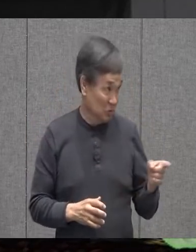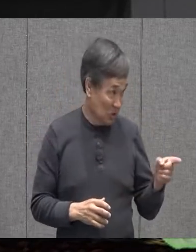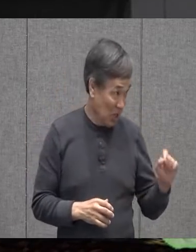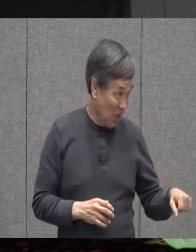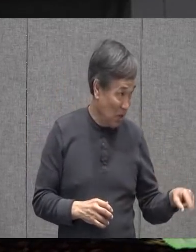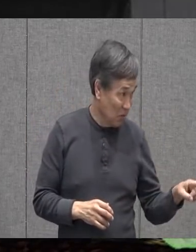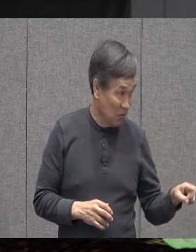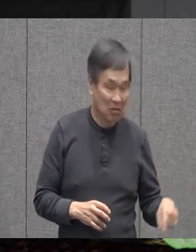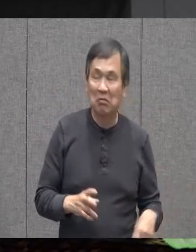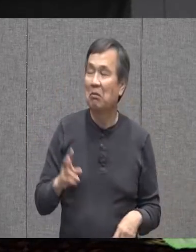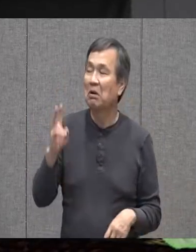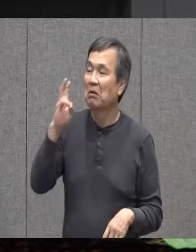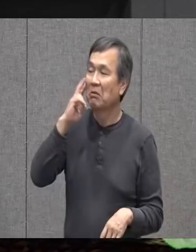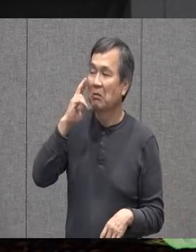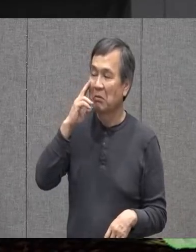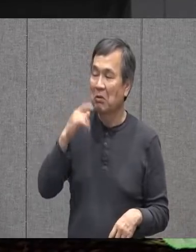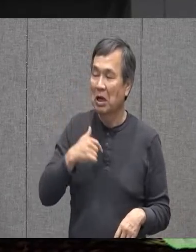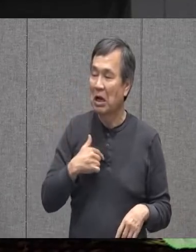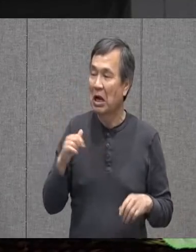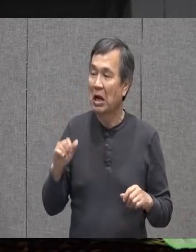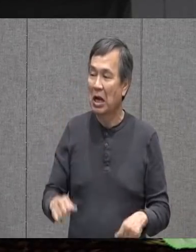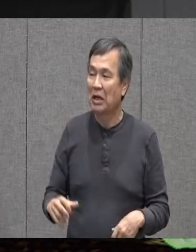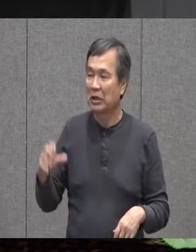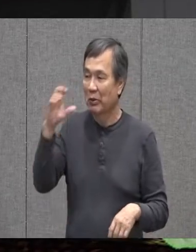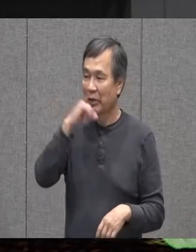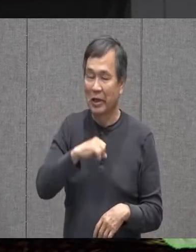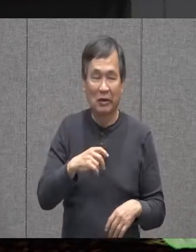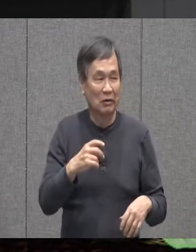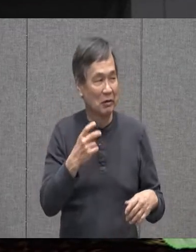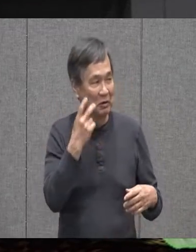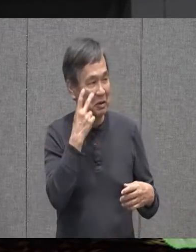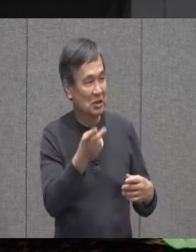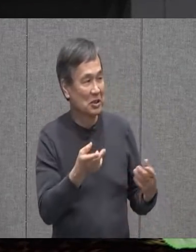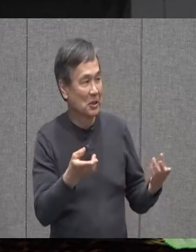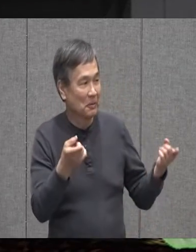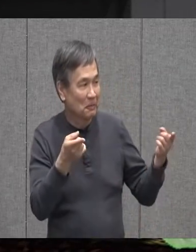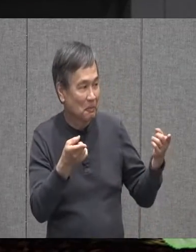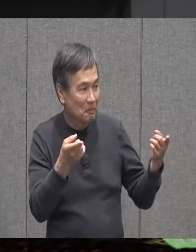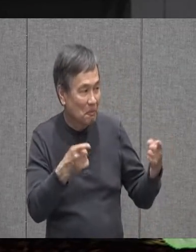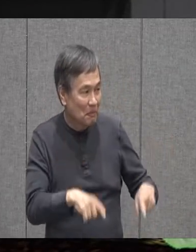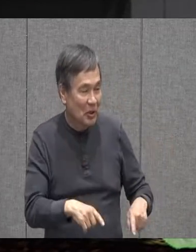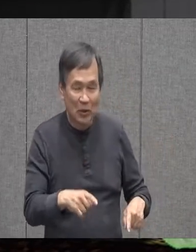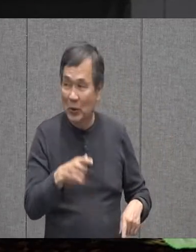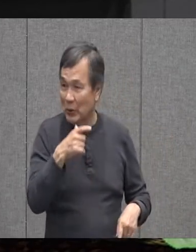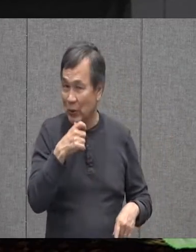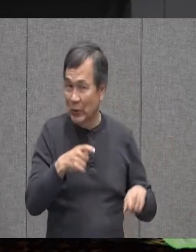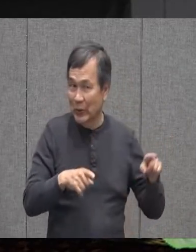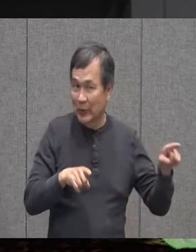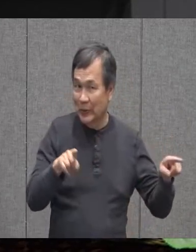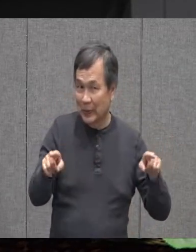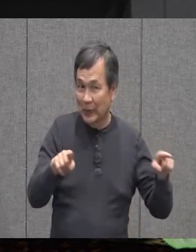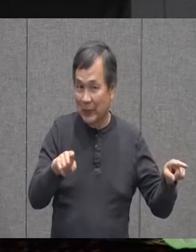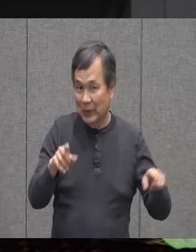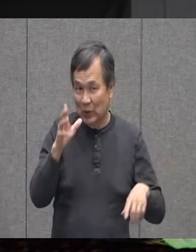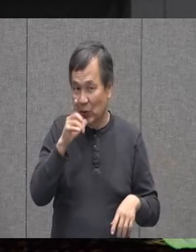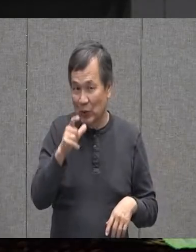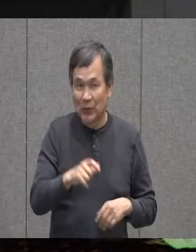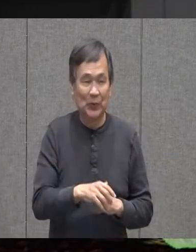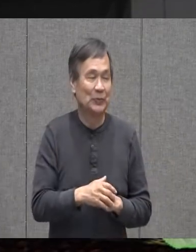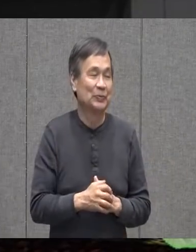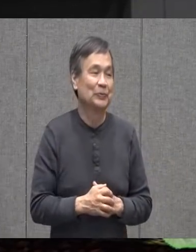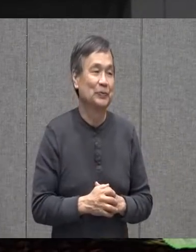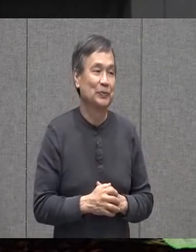at figuring things out. I bet you that I'll win. I wonder who will win this bet.